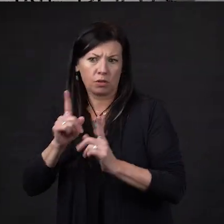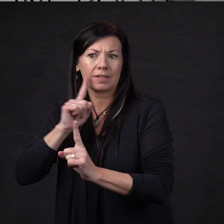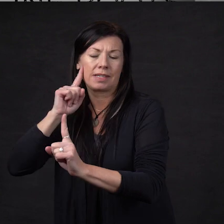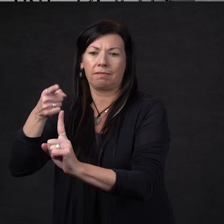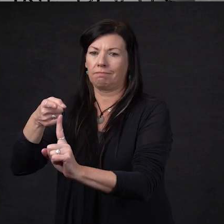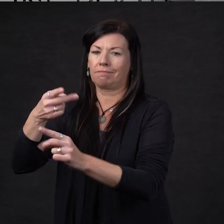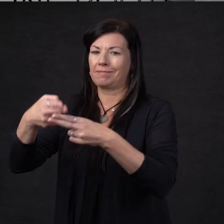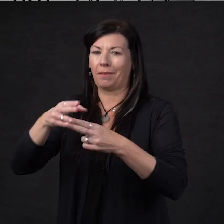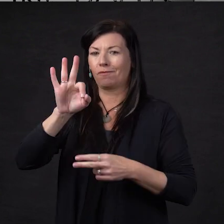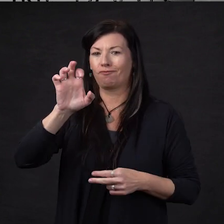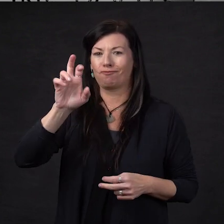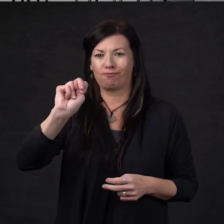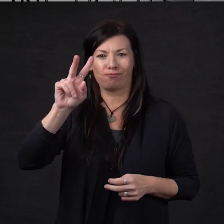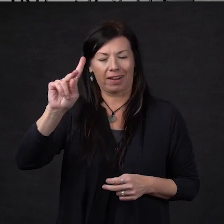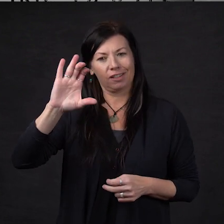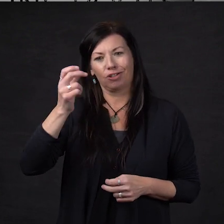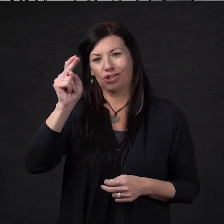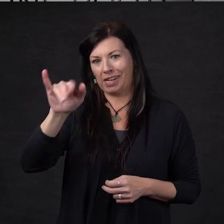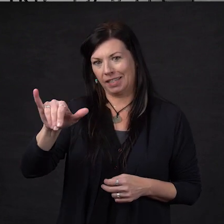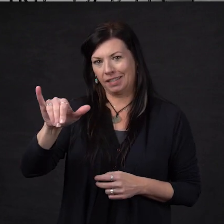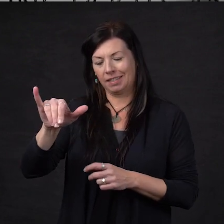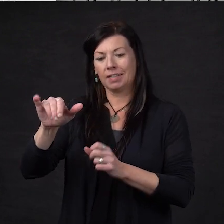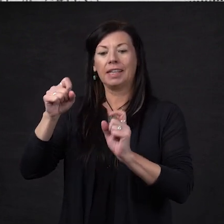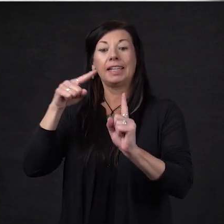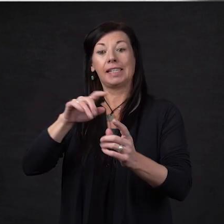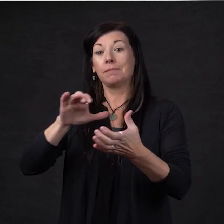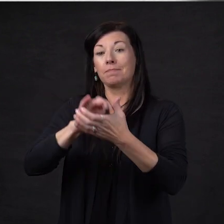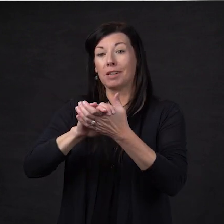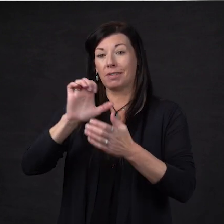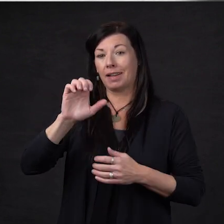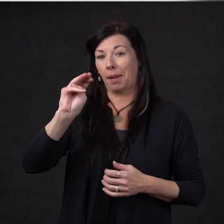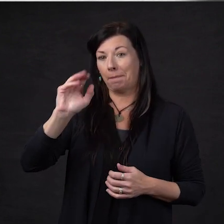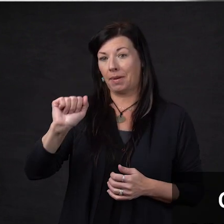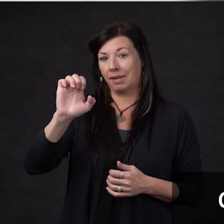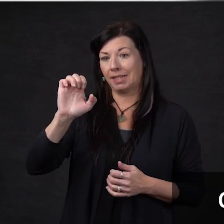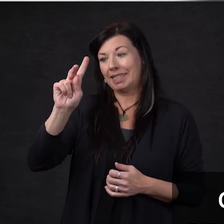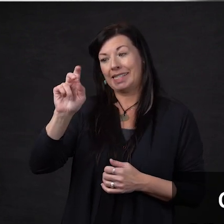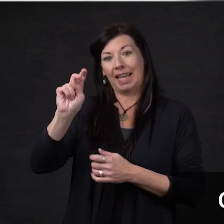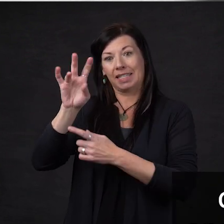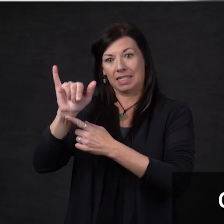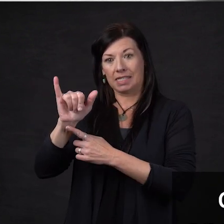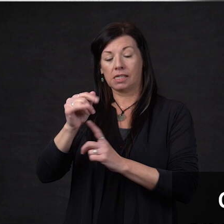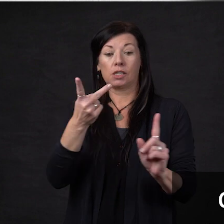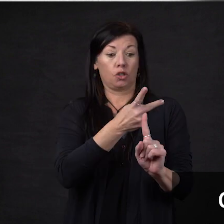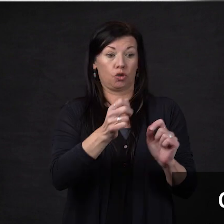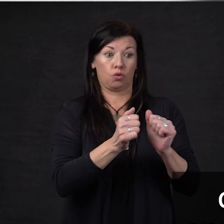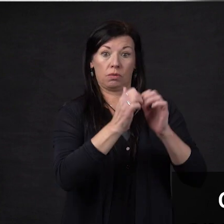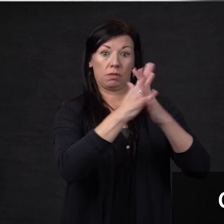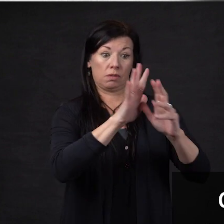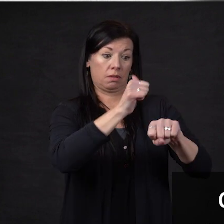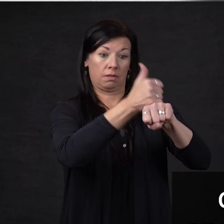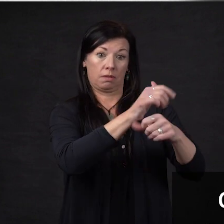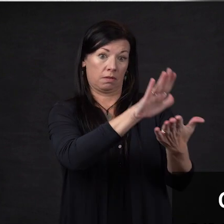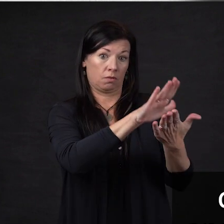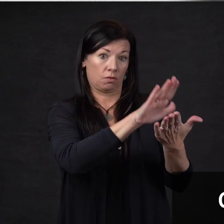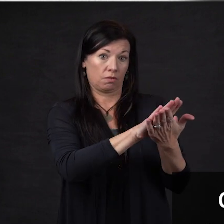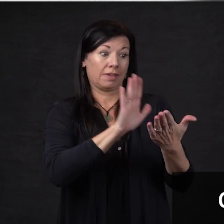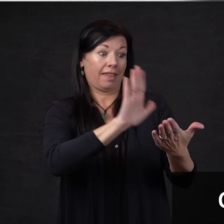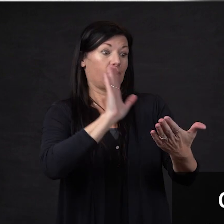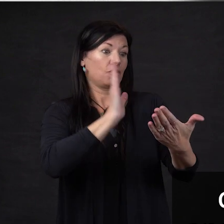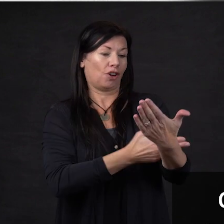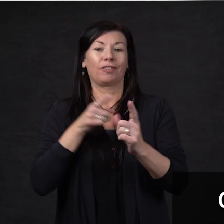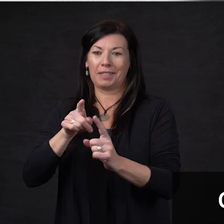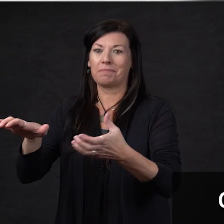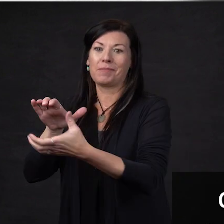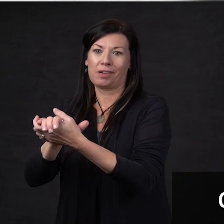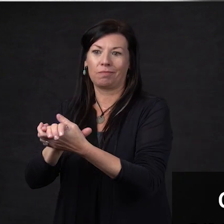Frank Cheney. A marriage record and photo of Emma Cheney slide in. He married Emma Kennedy, daughter of the school's founders, and worked downtown for many